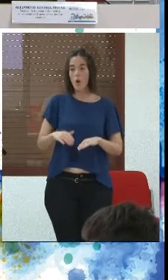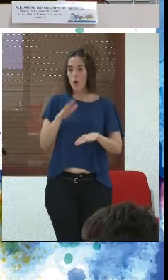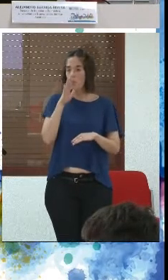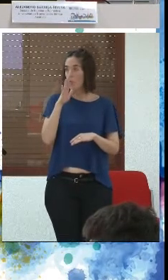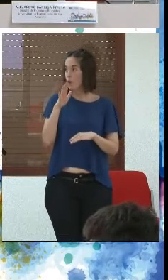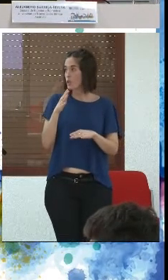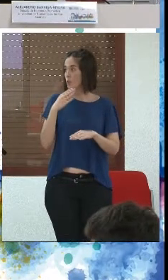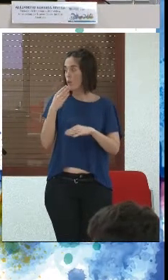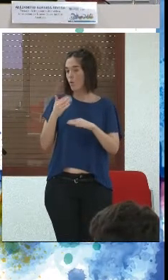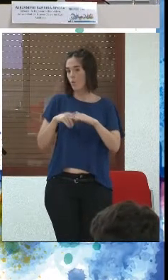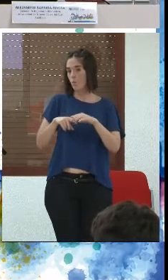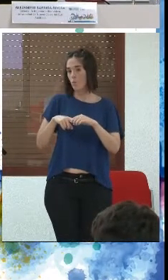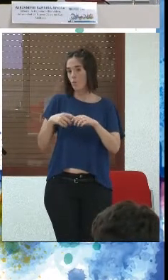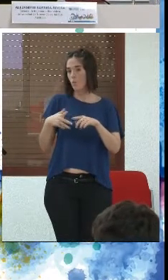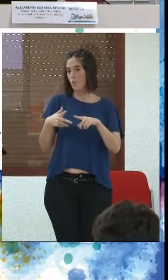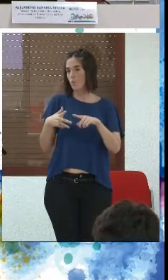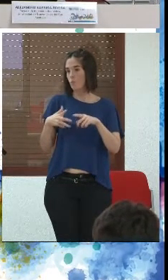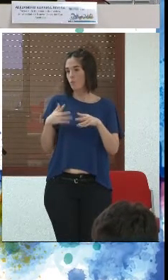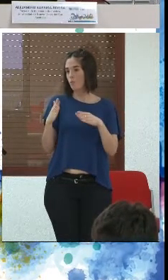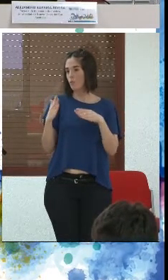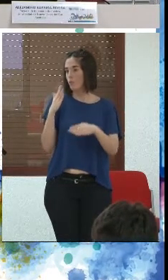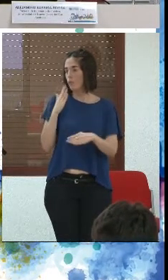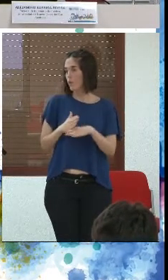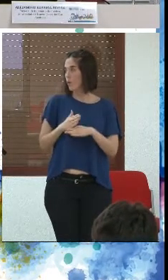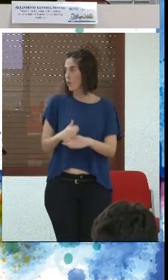order to compensate the fact that